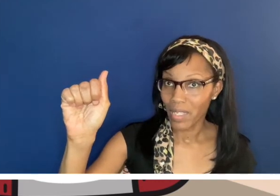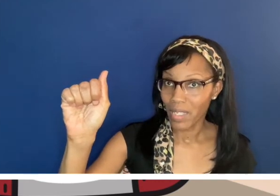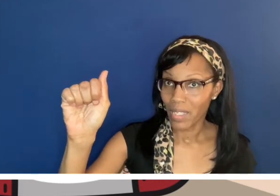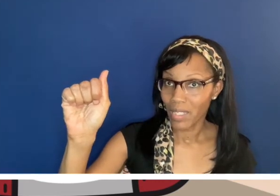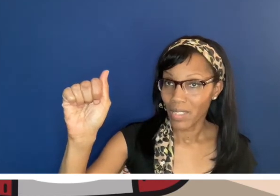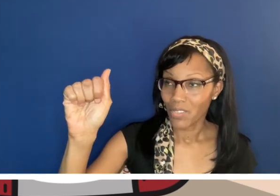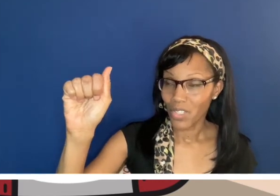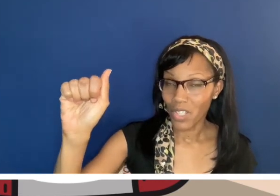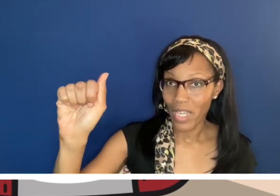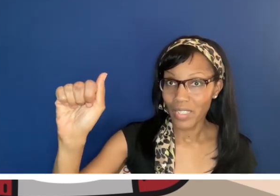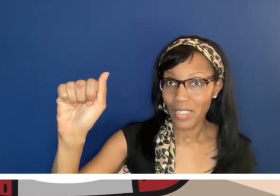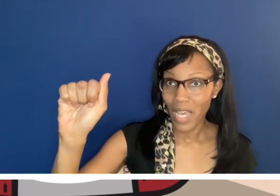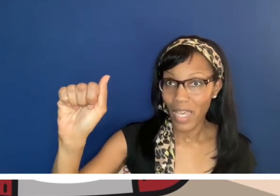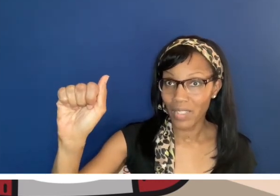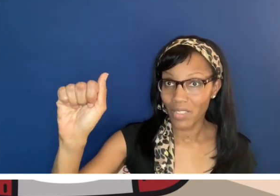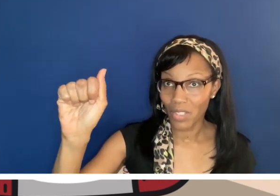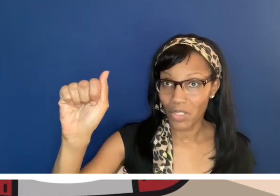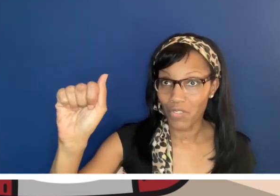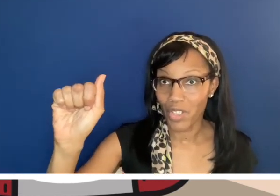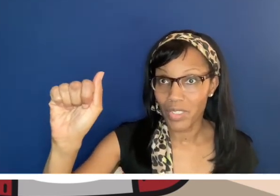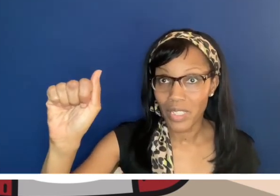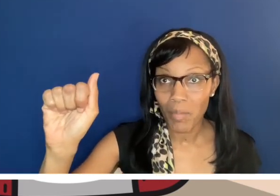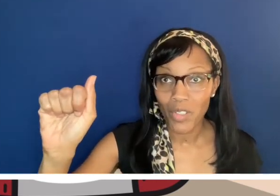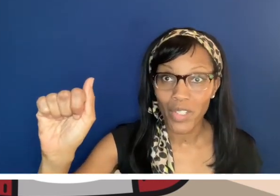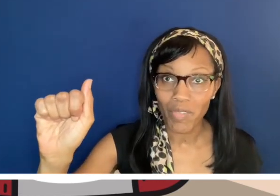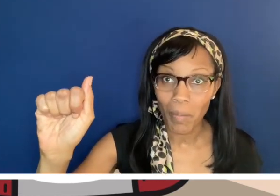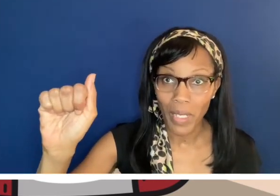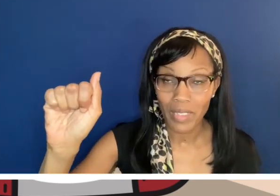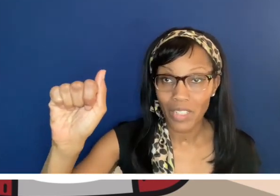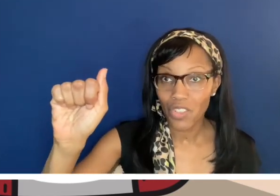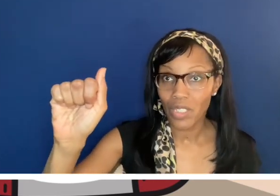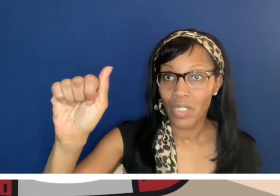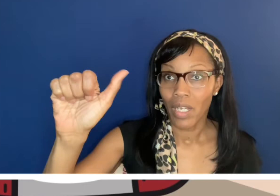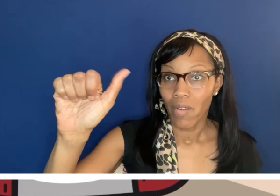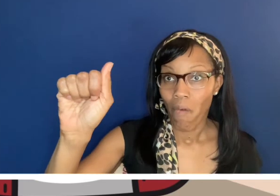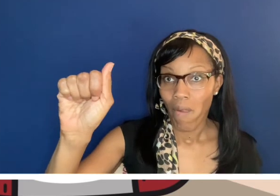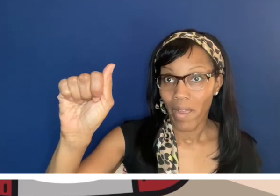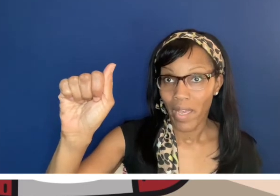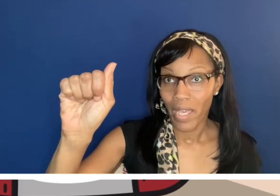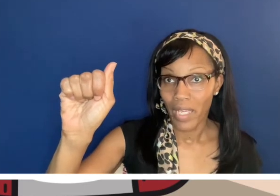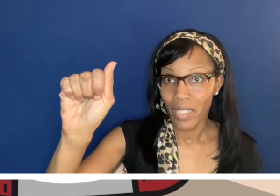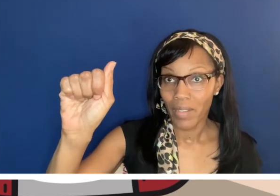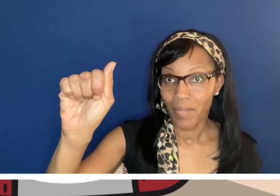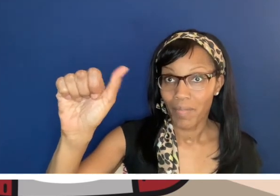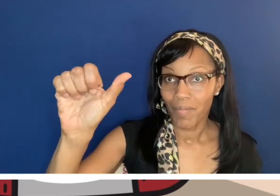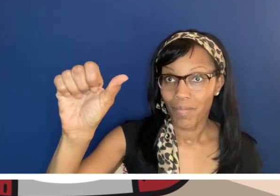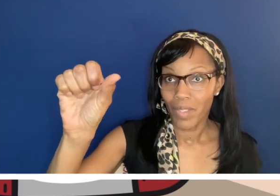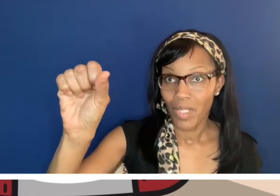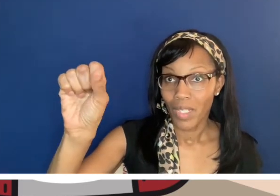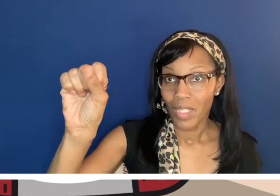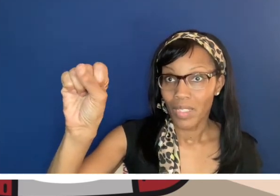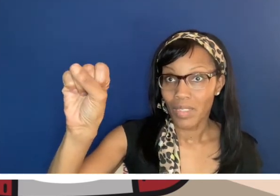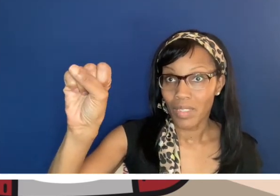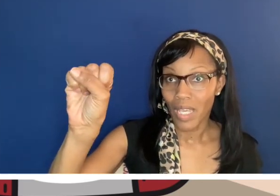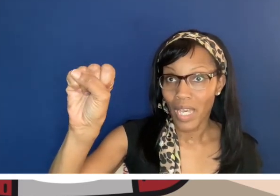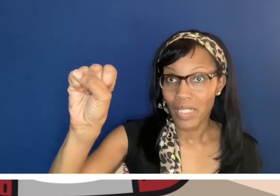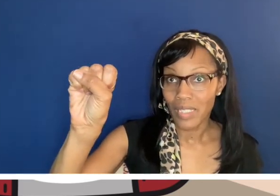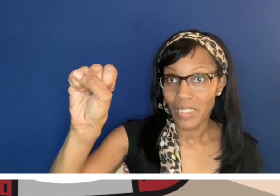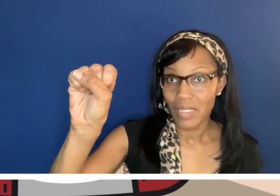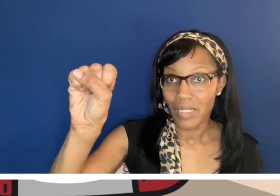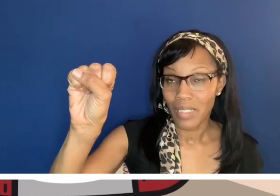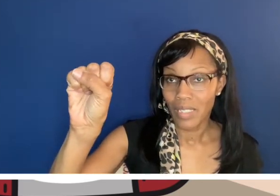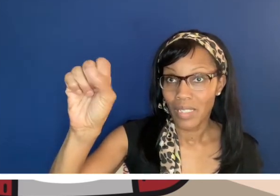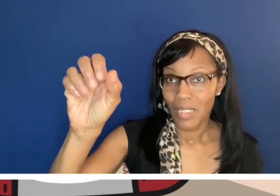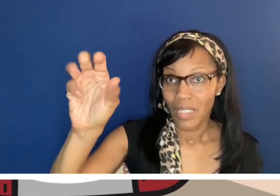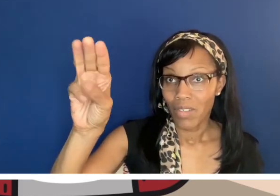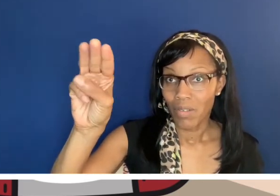A. So a lot of signs that look very similar, you have to pay attention. A. This is